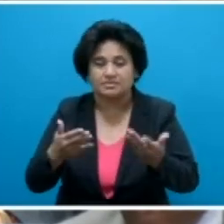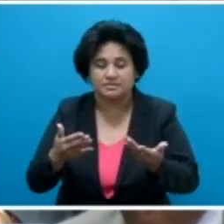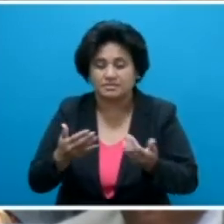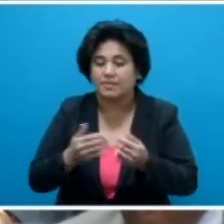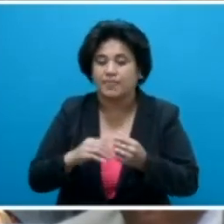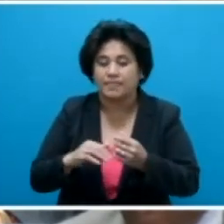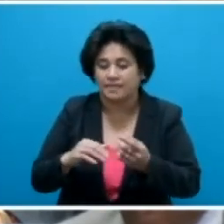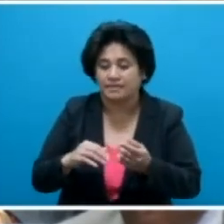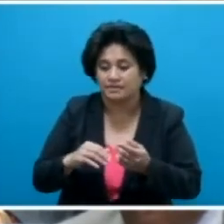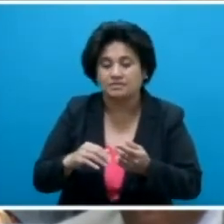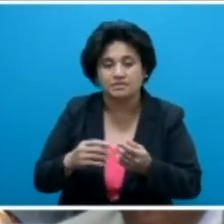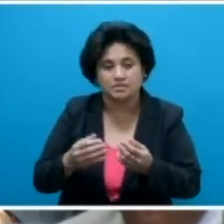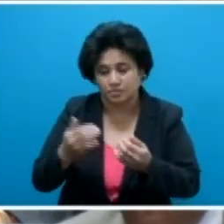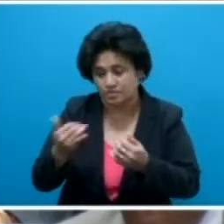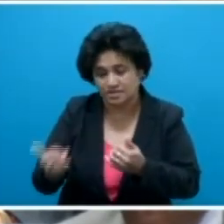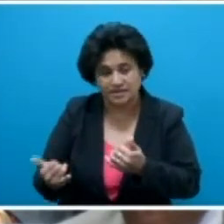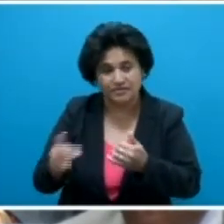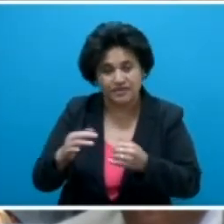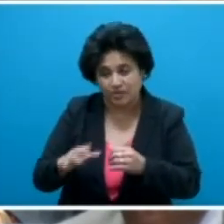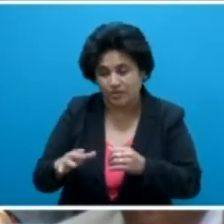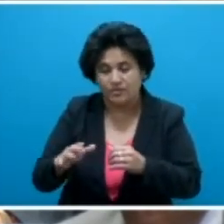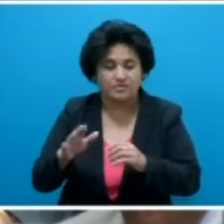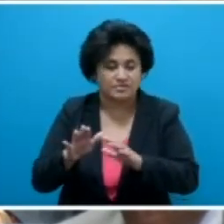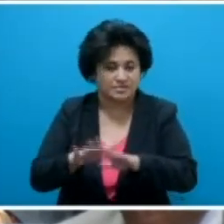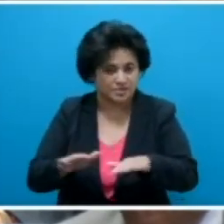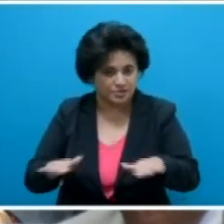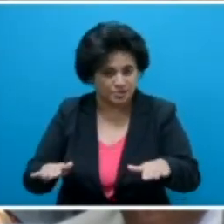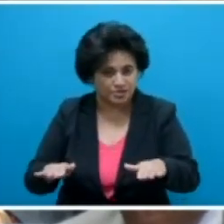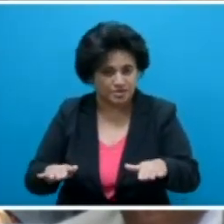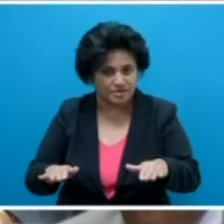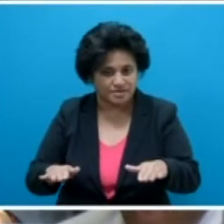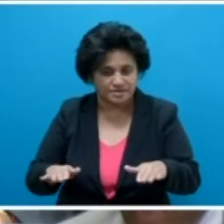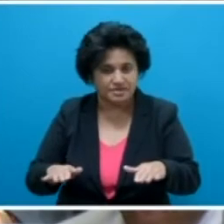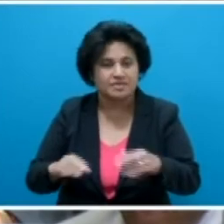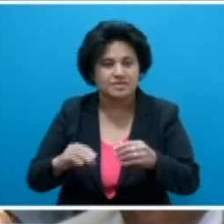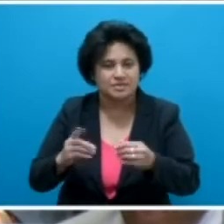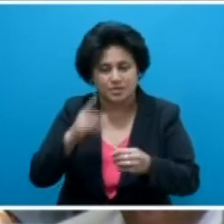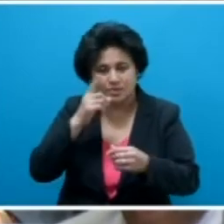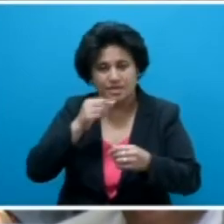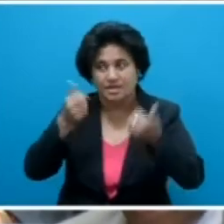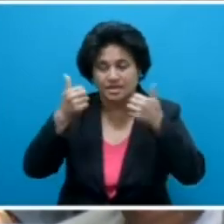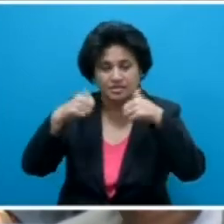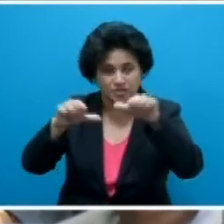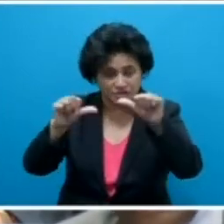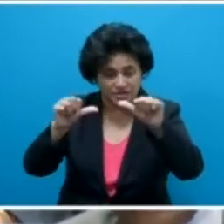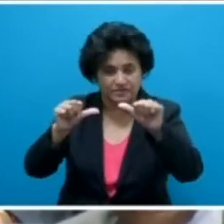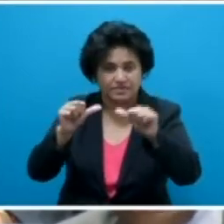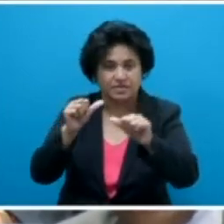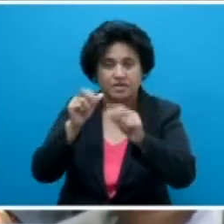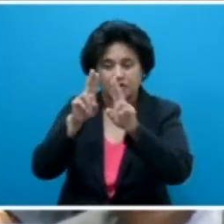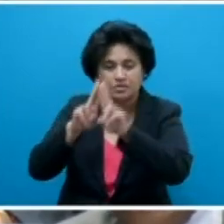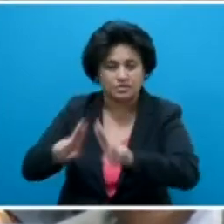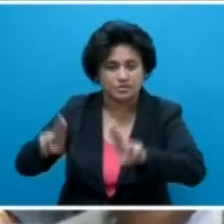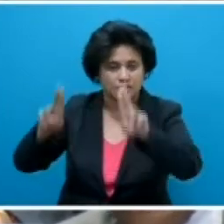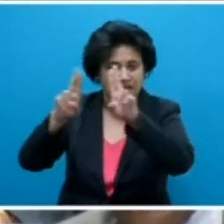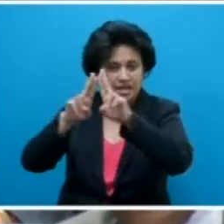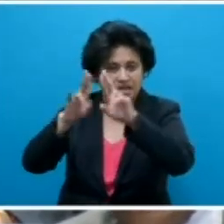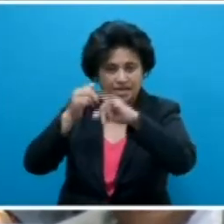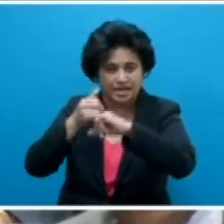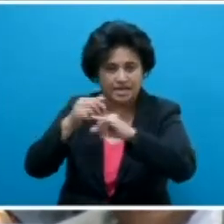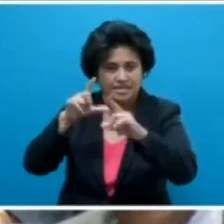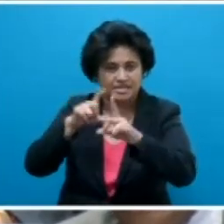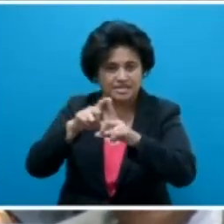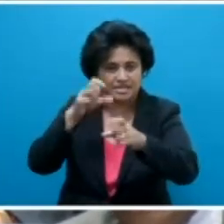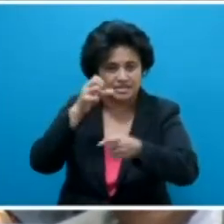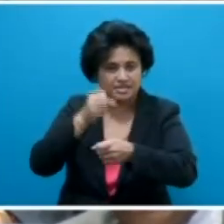or to leave behind a livable world, let alone to achieve the United Nations Sustainable Development Goals, will be in